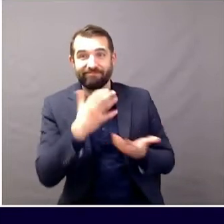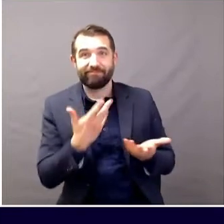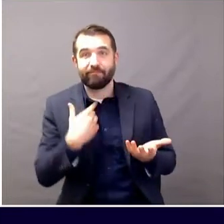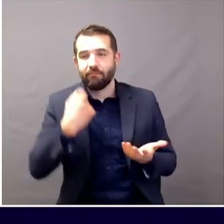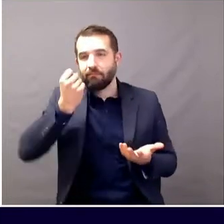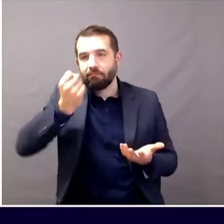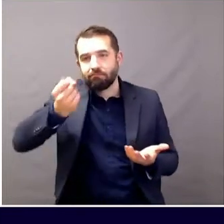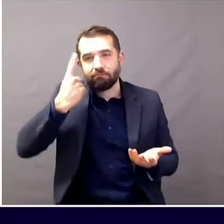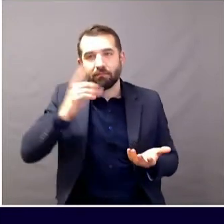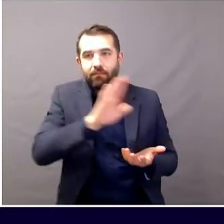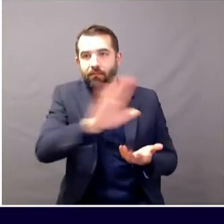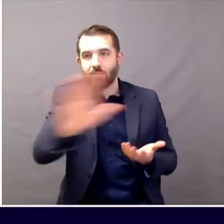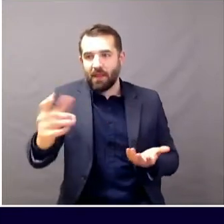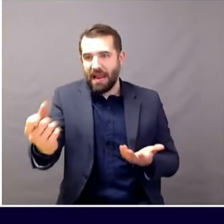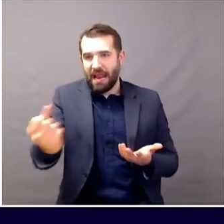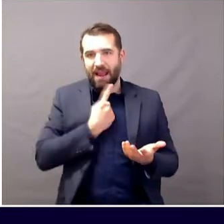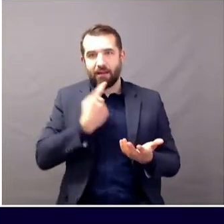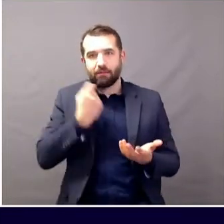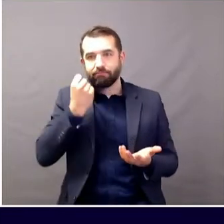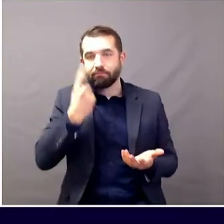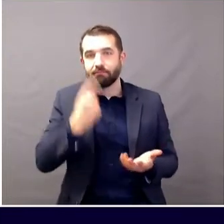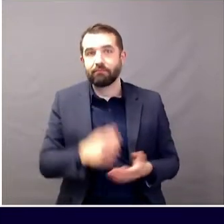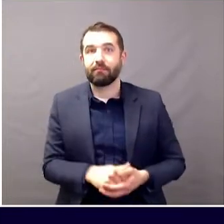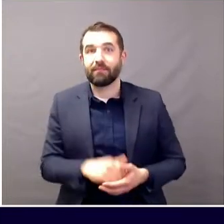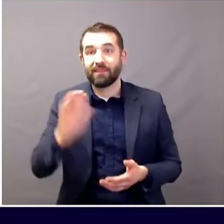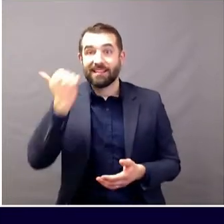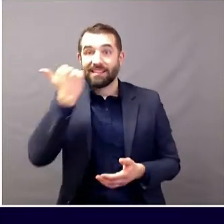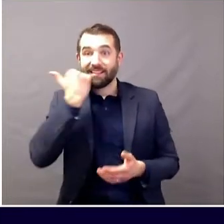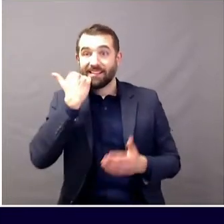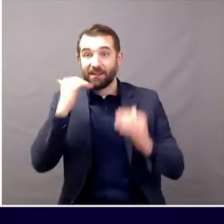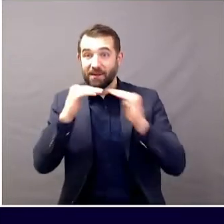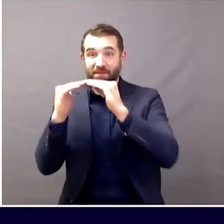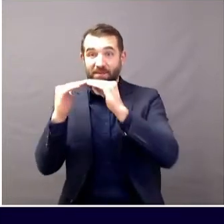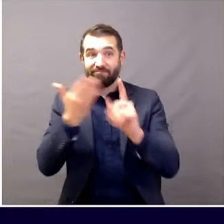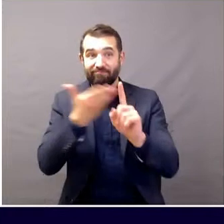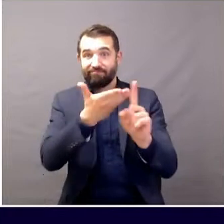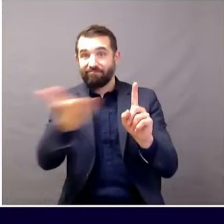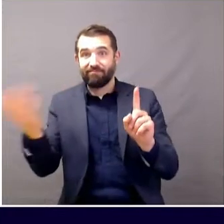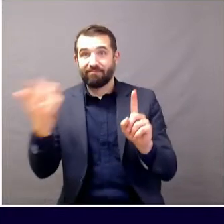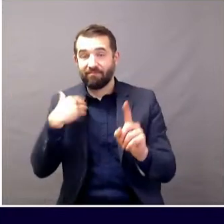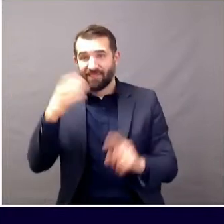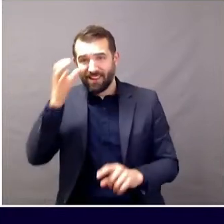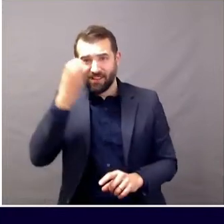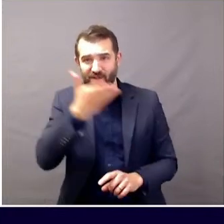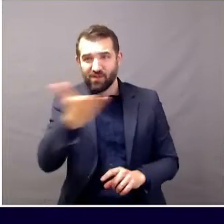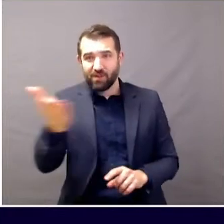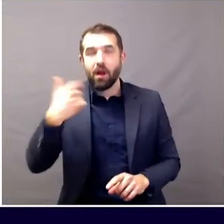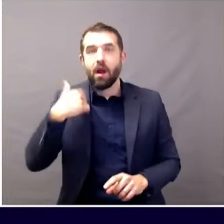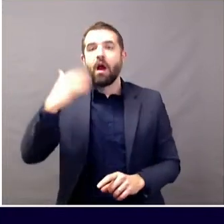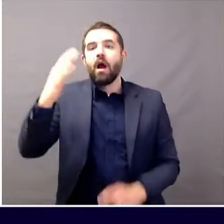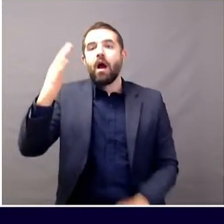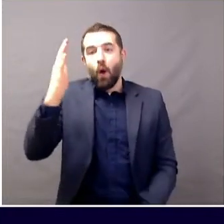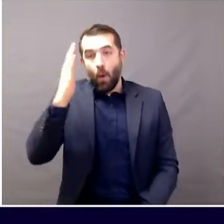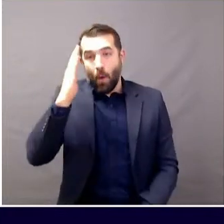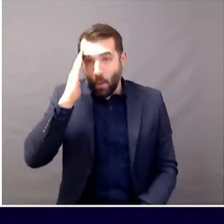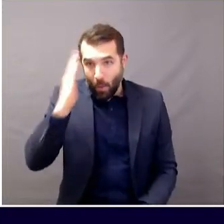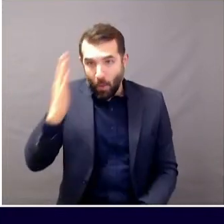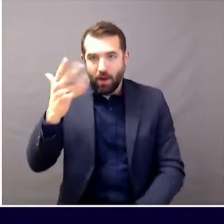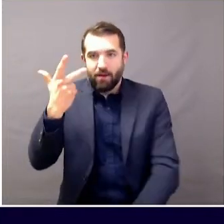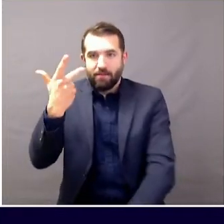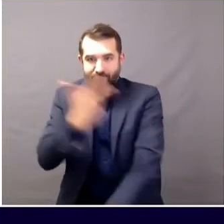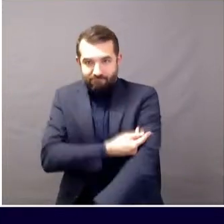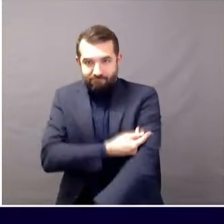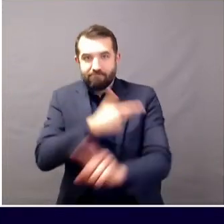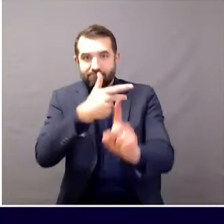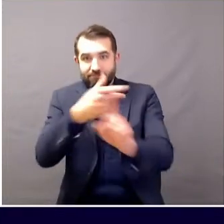where our dental colleagues are coming from. It is a question of when, not if, and how quickly that proceeds is